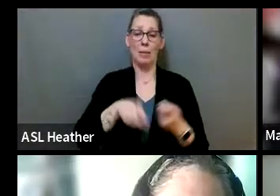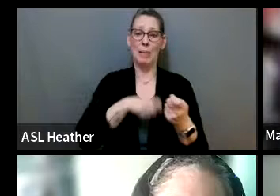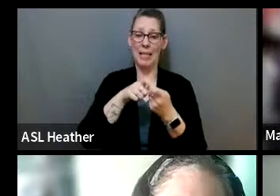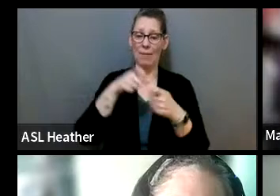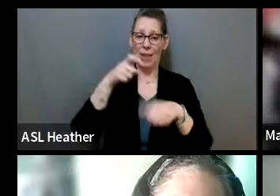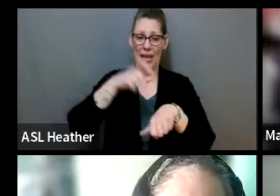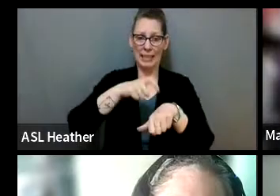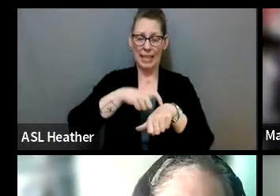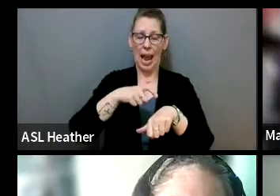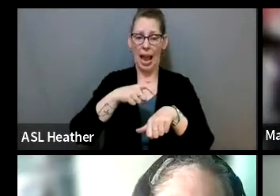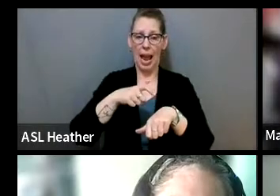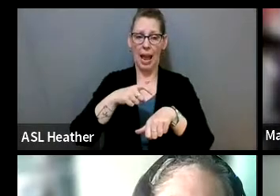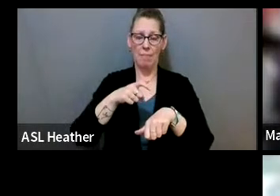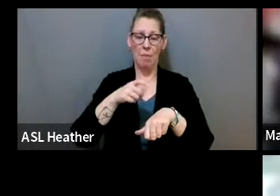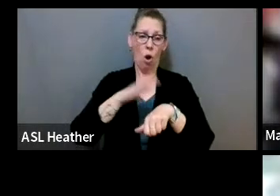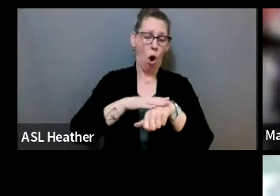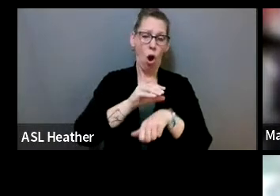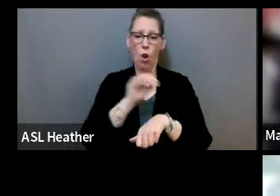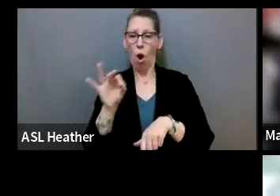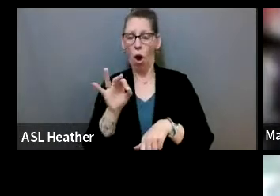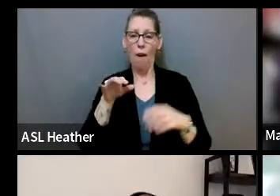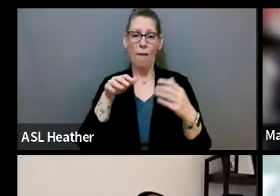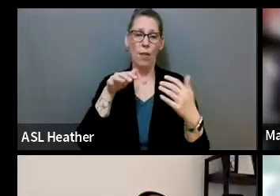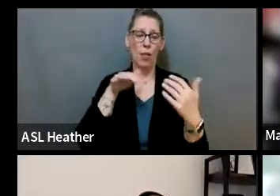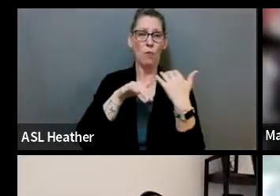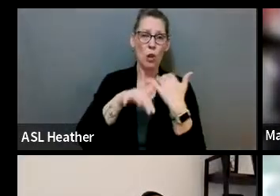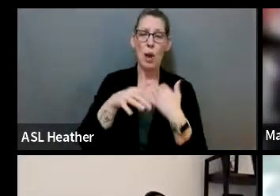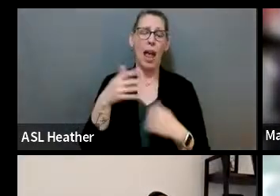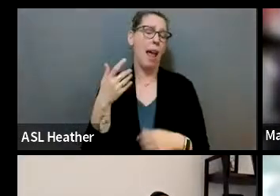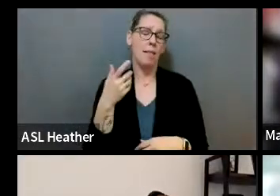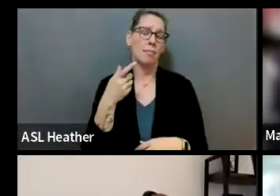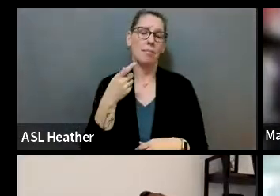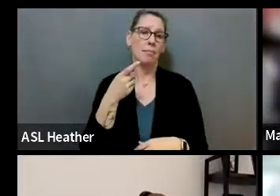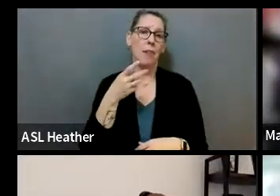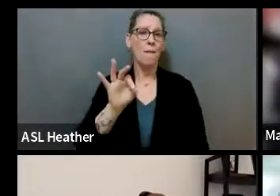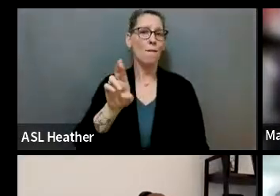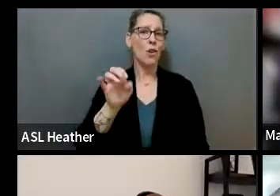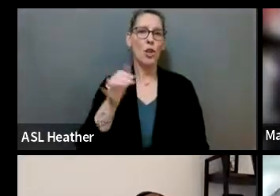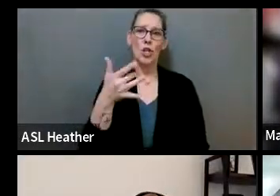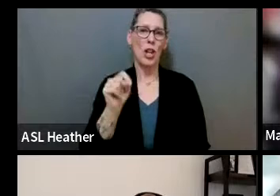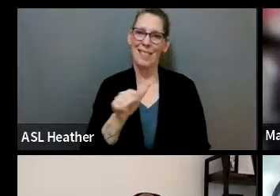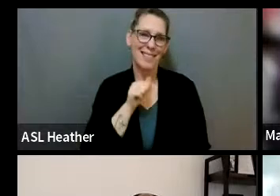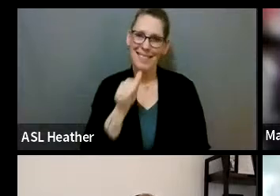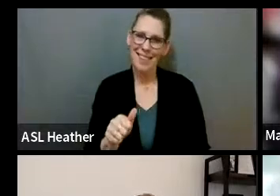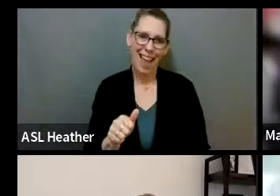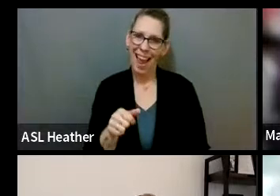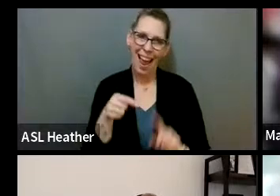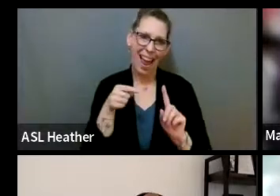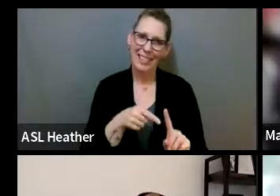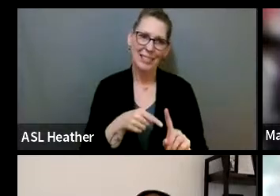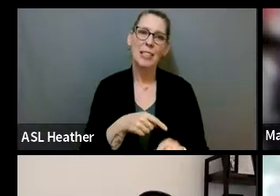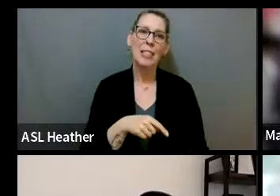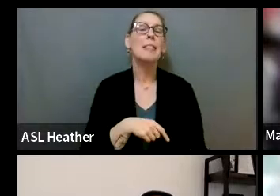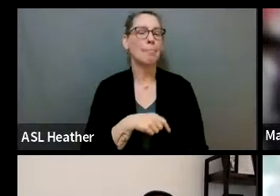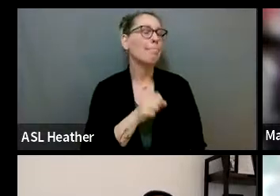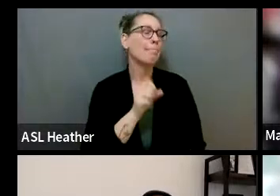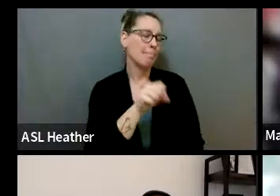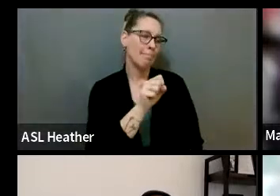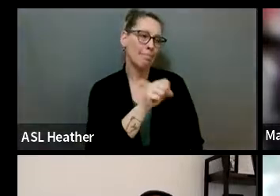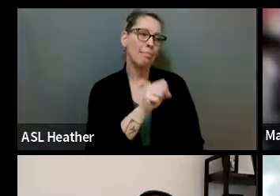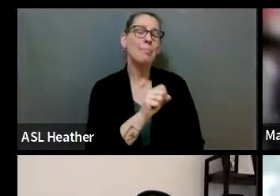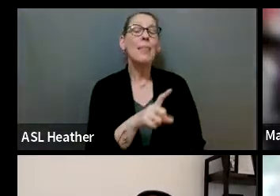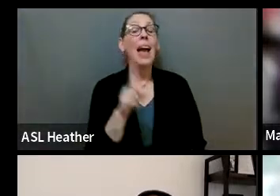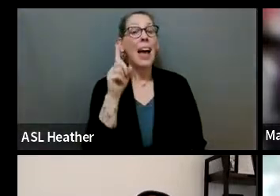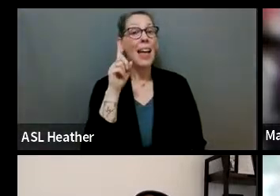work when you're thinking of freight. So I just wanted to put that in your thoughts. Thank you. Sure. And I think the hope